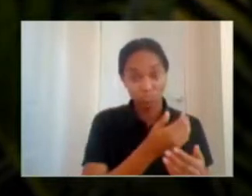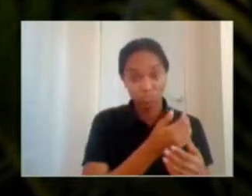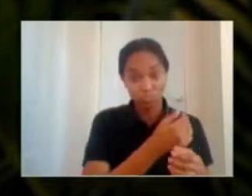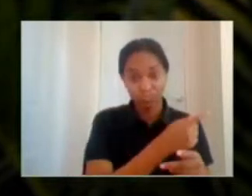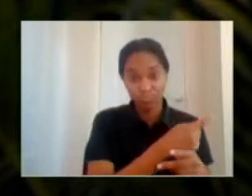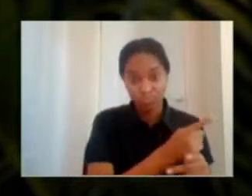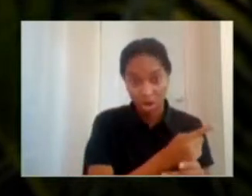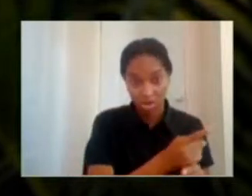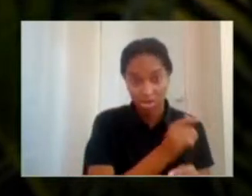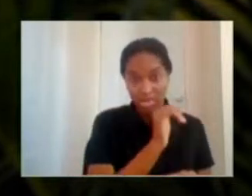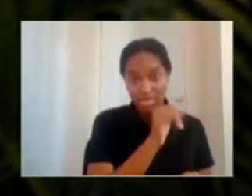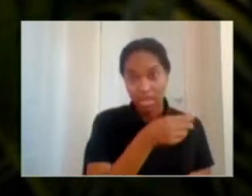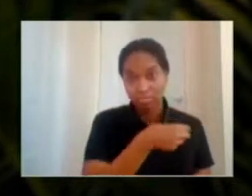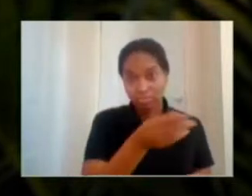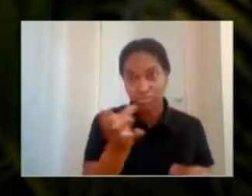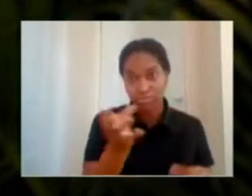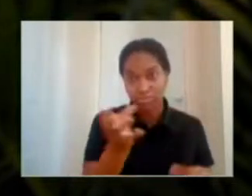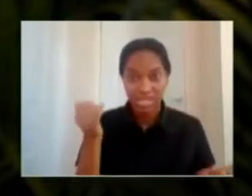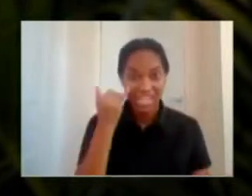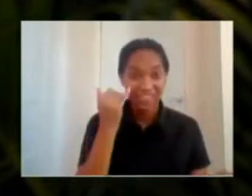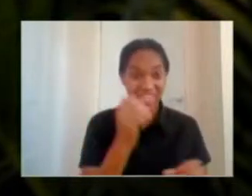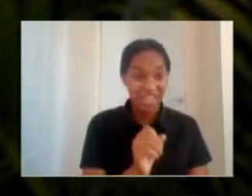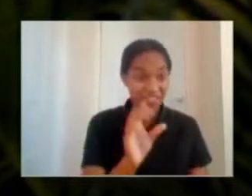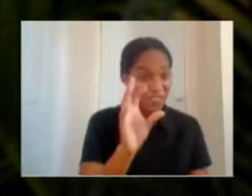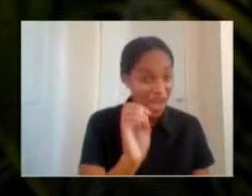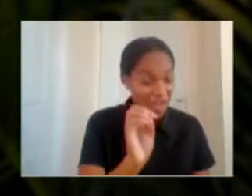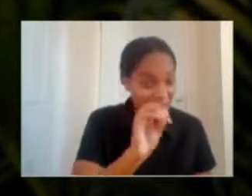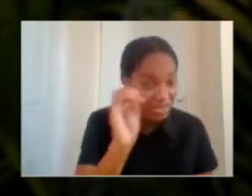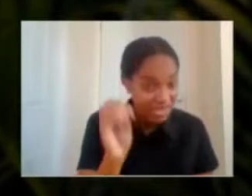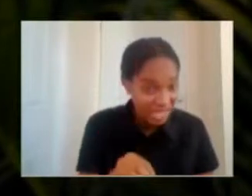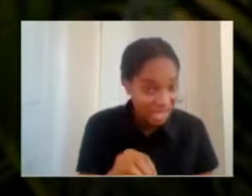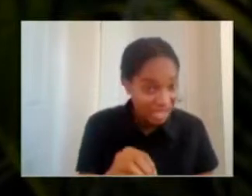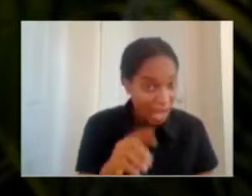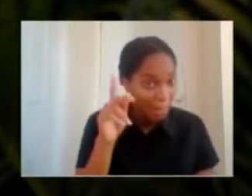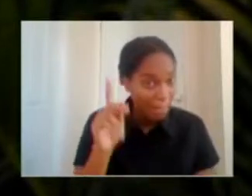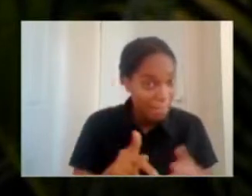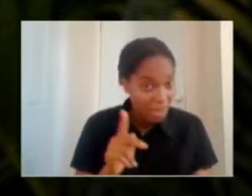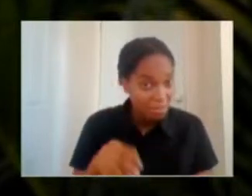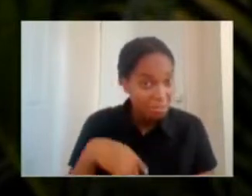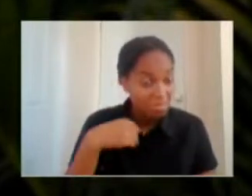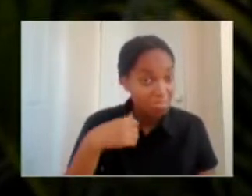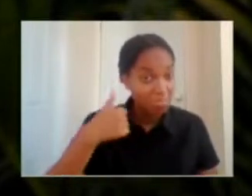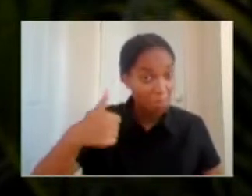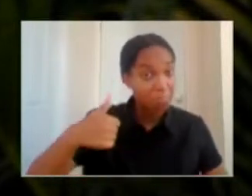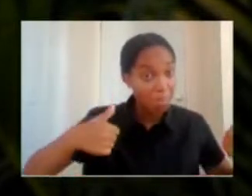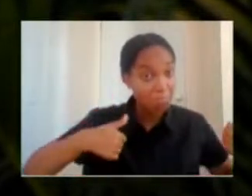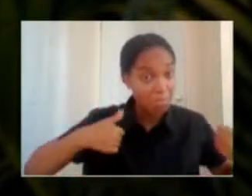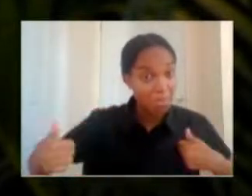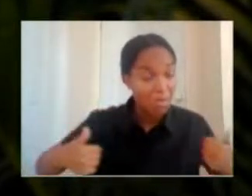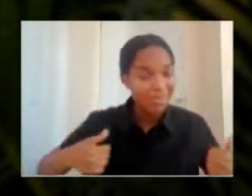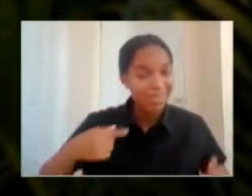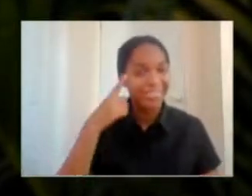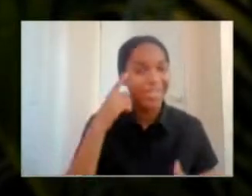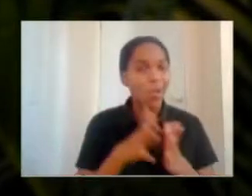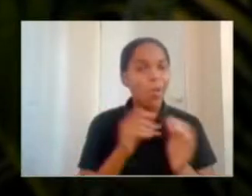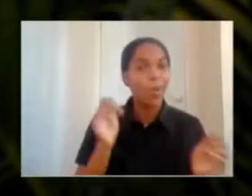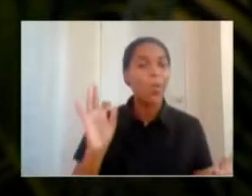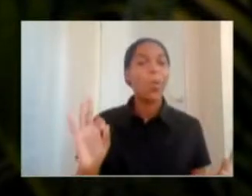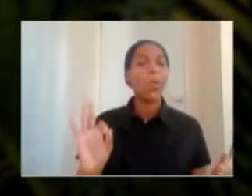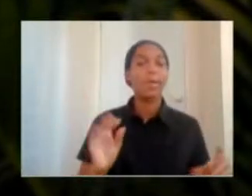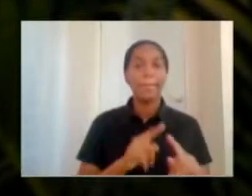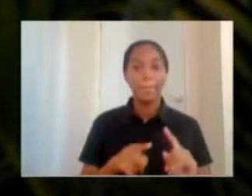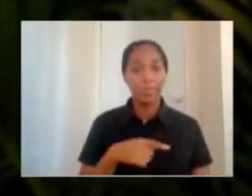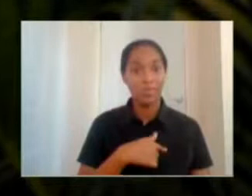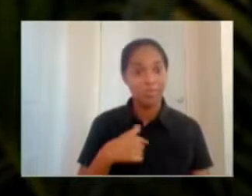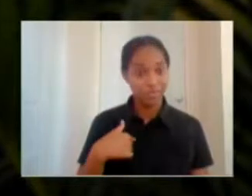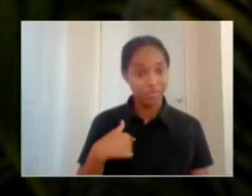that are put out, if they get 50% of people giving it a thumbs up, they think they got a winner. But we're